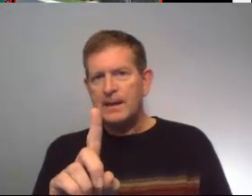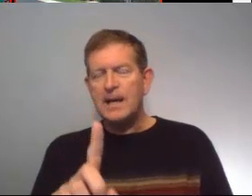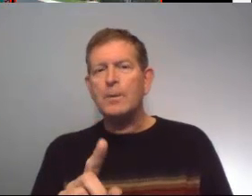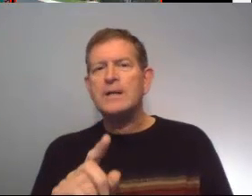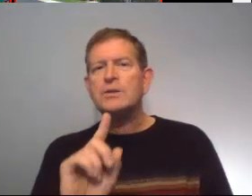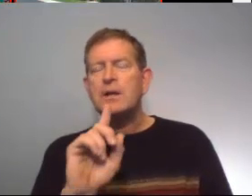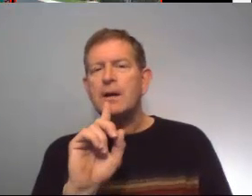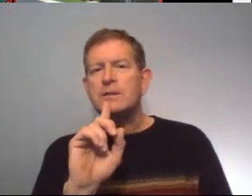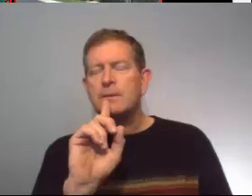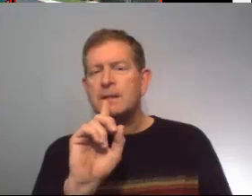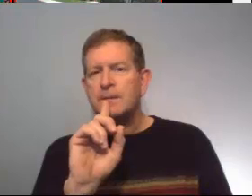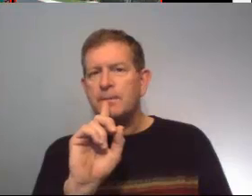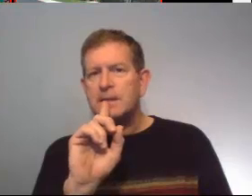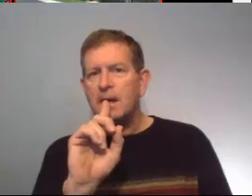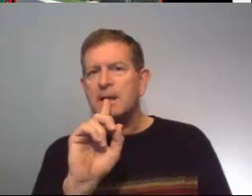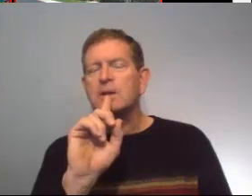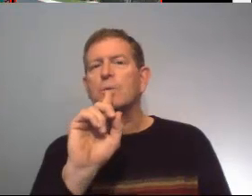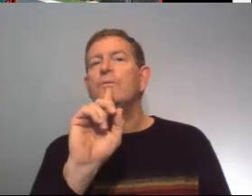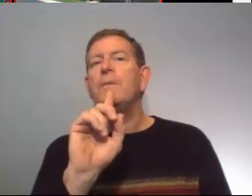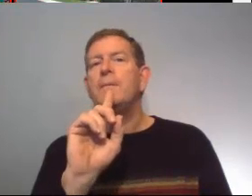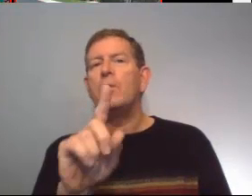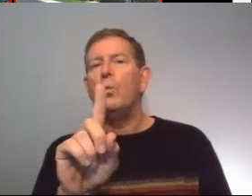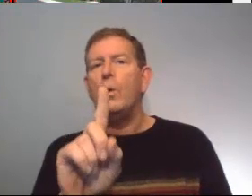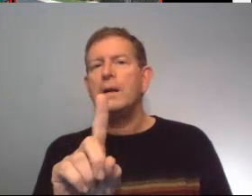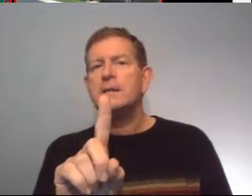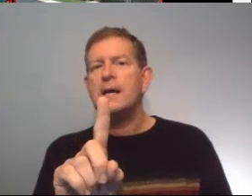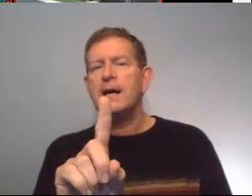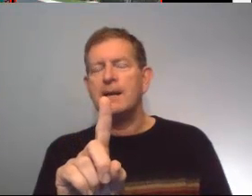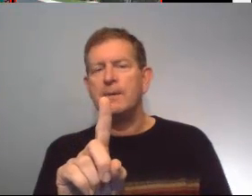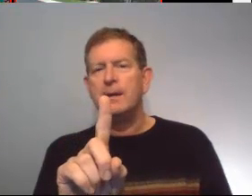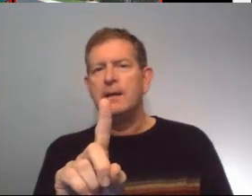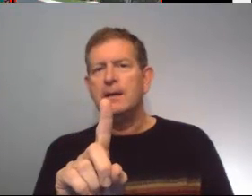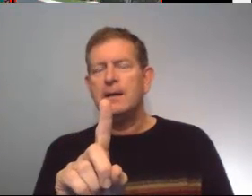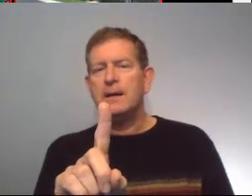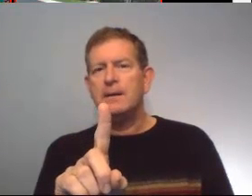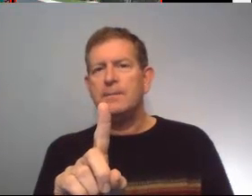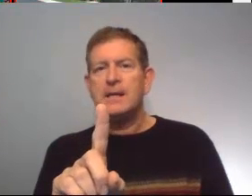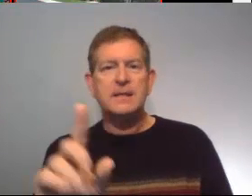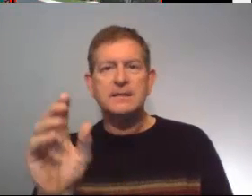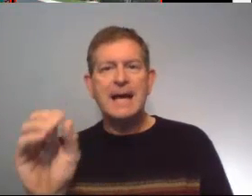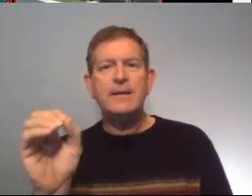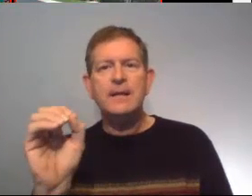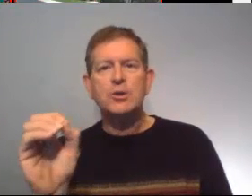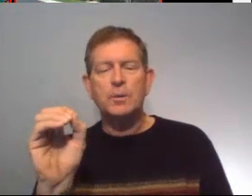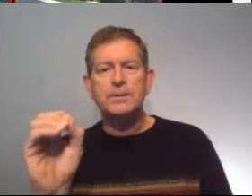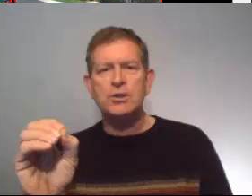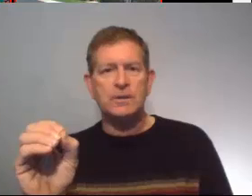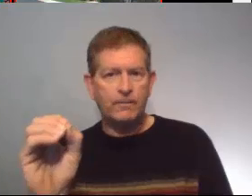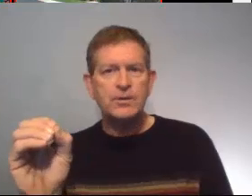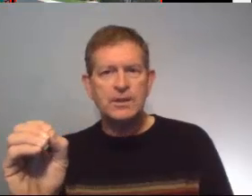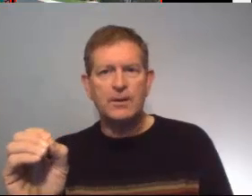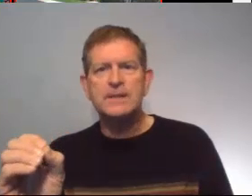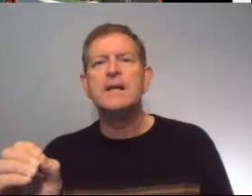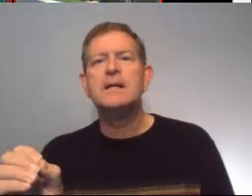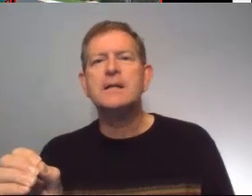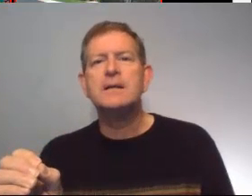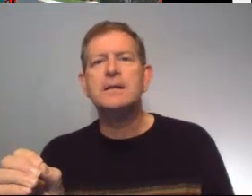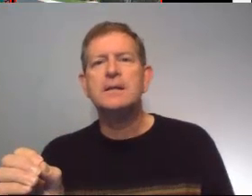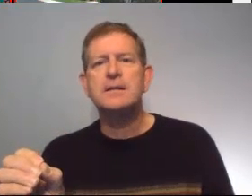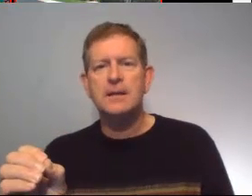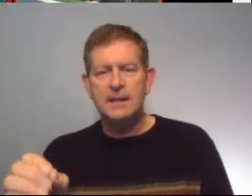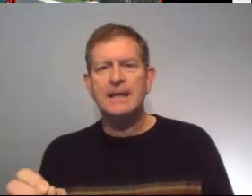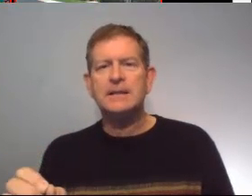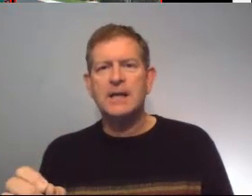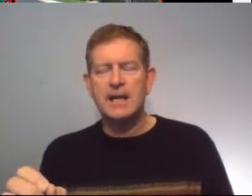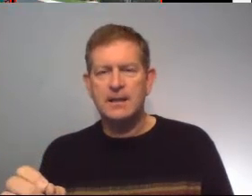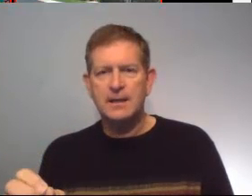R, and when I just cause the tip of my tongue to hit the roof of my mouth one time, because it's not in the initial position. The first sound is